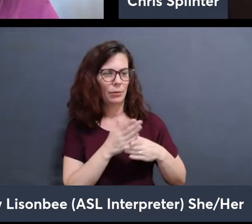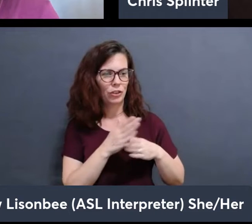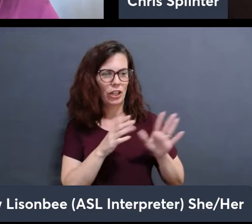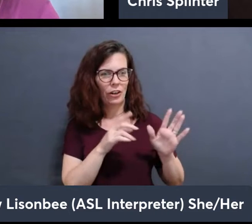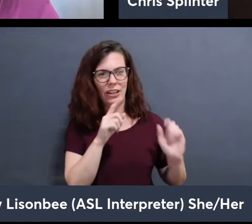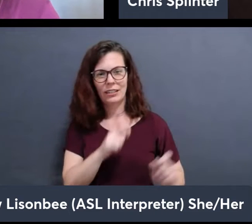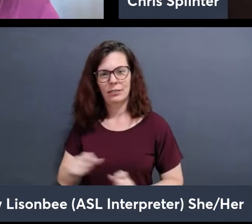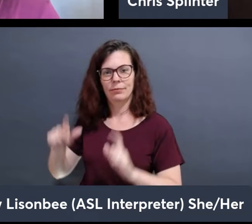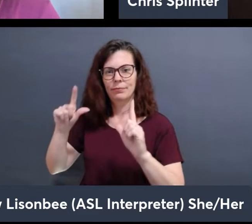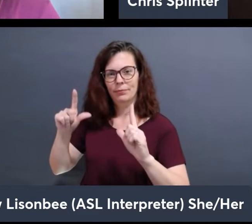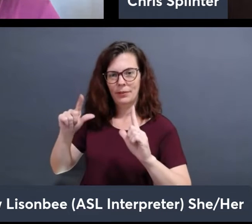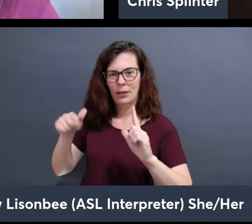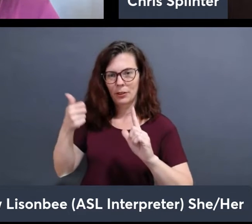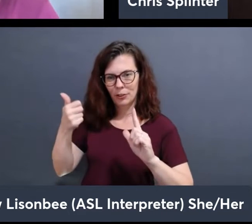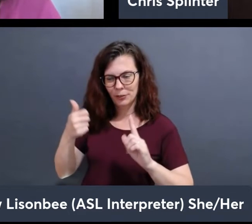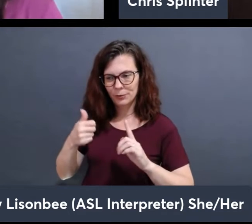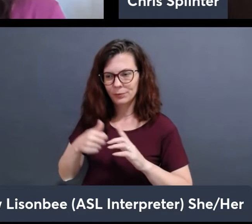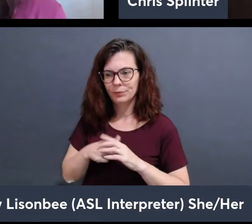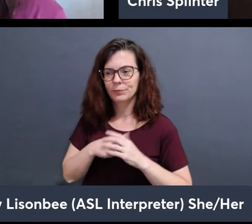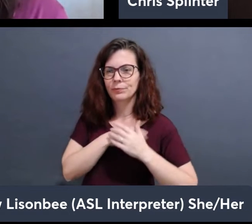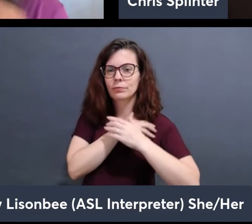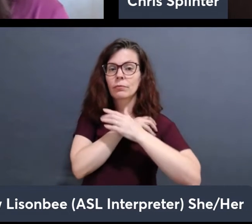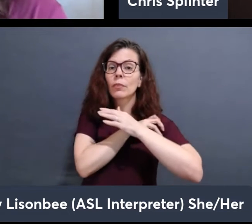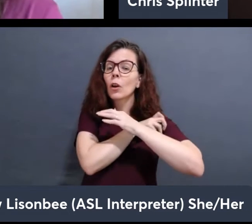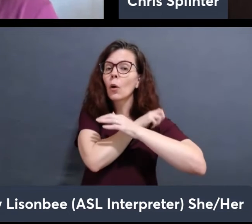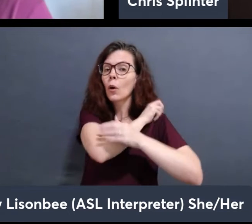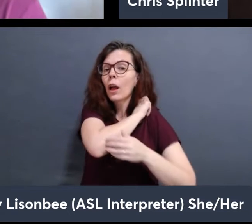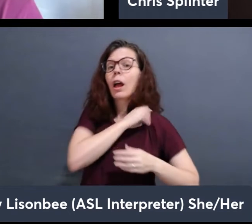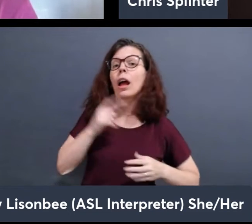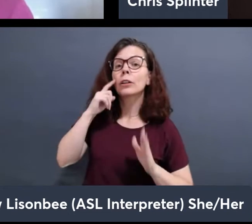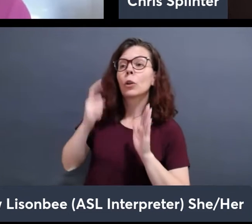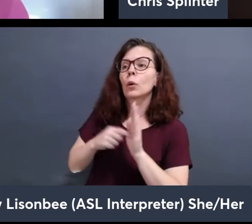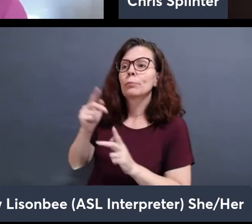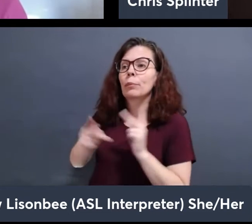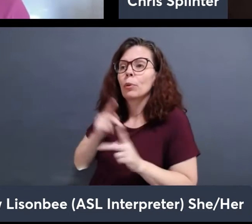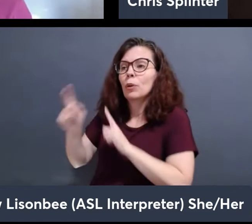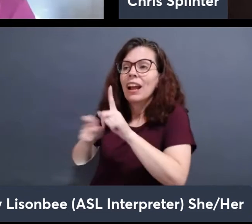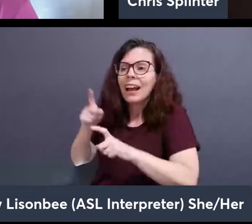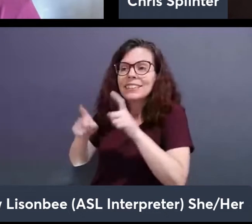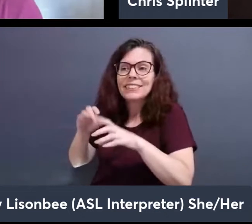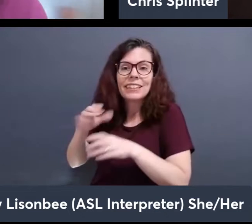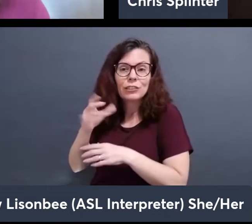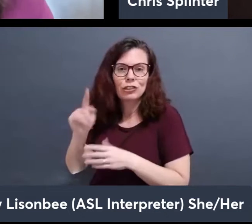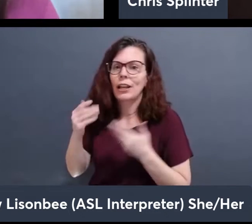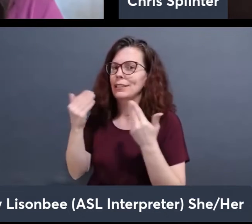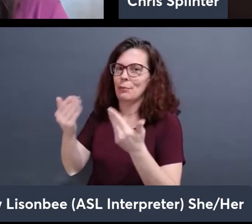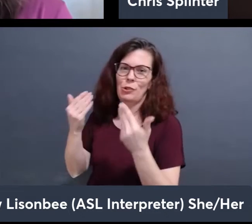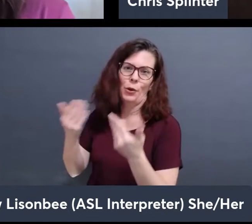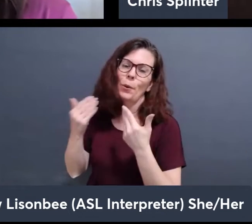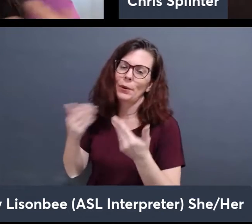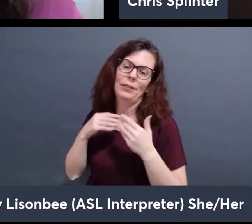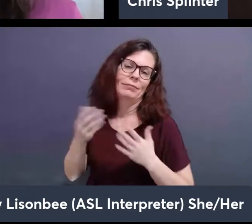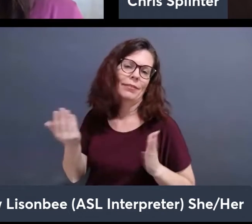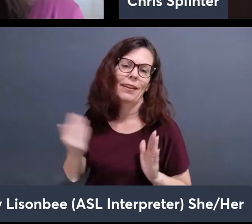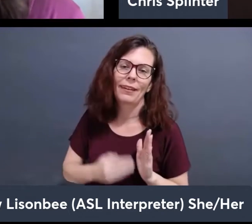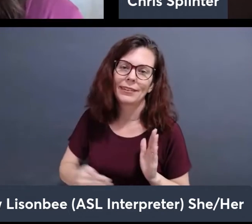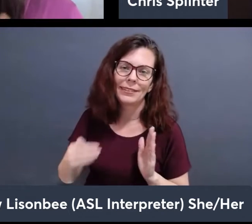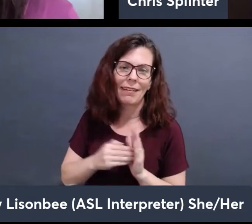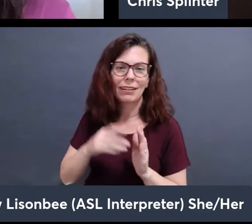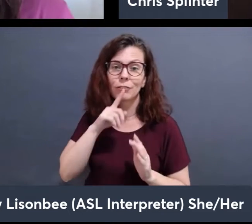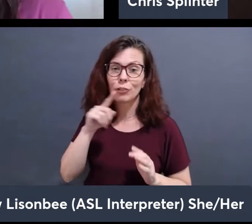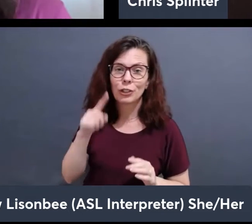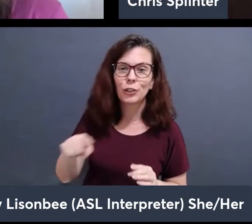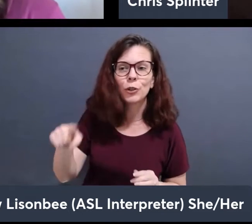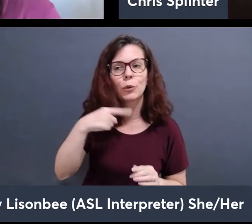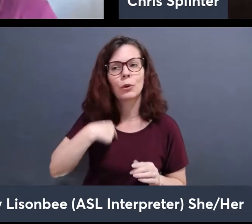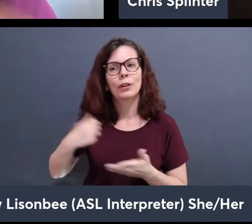screen. And I saw some people were asking questions. Keep it coming. Again, this is really for you. We really